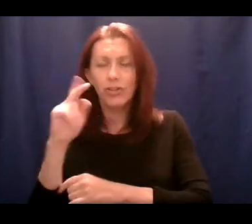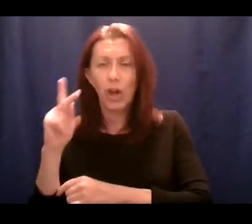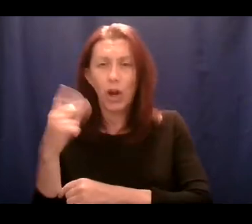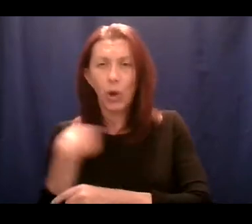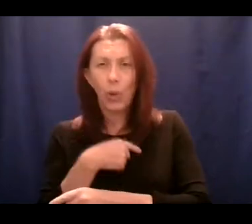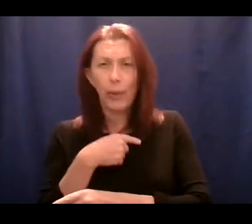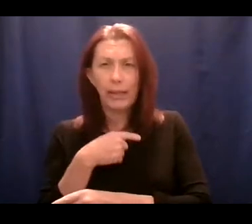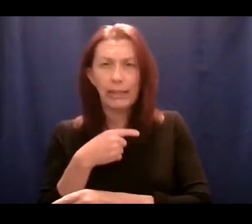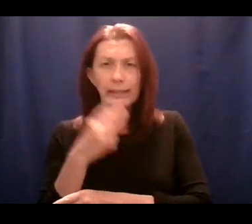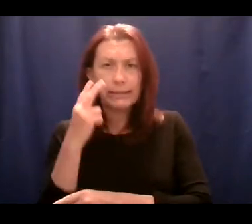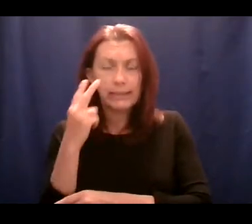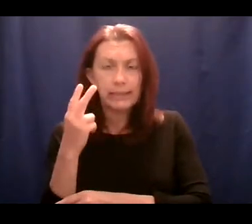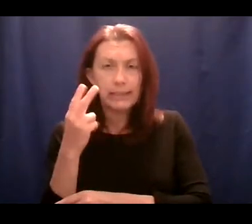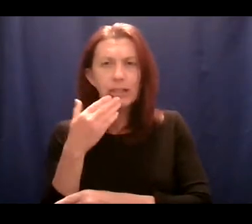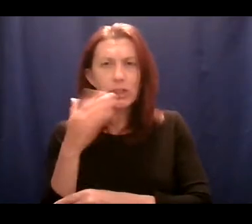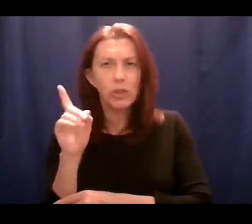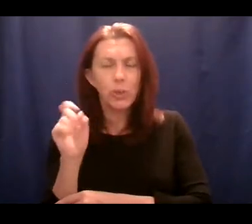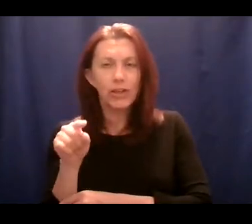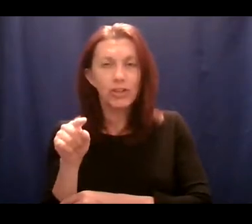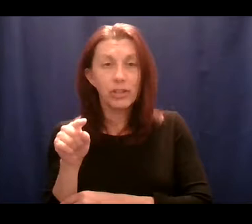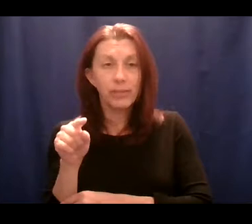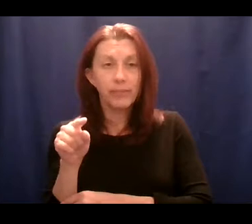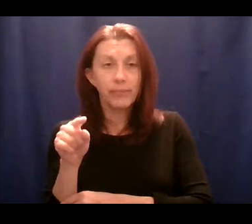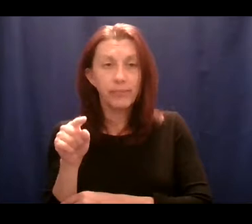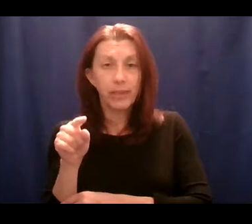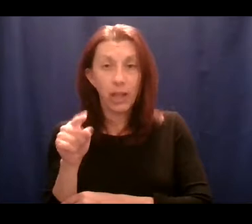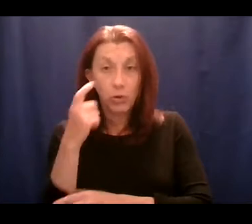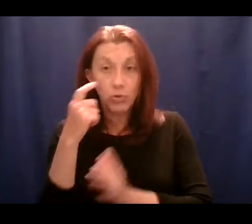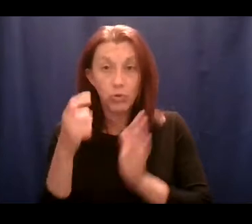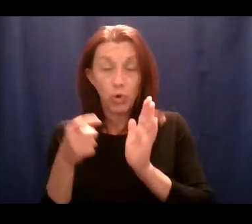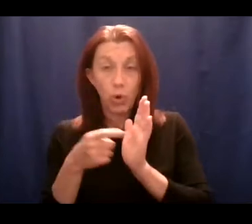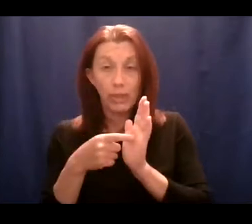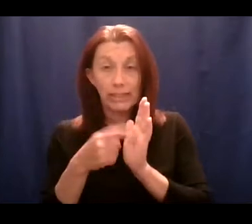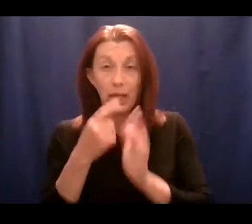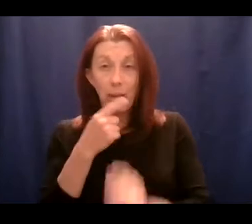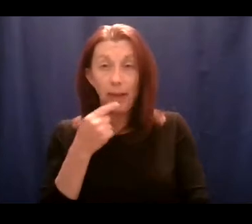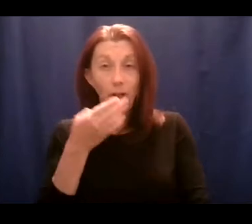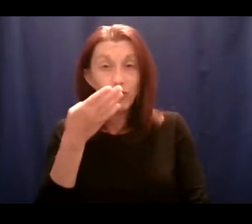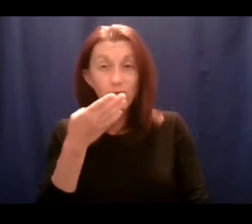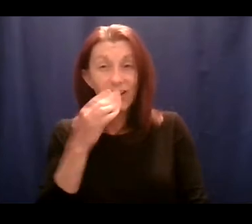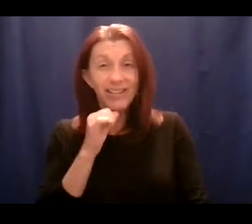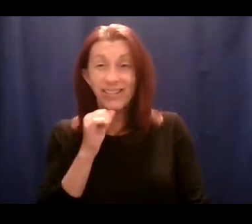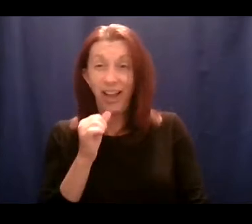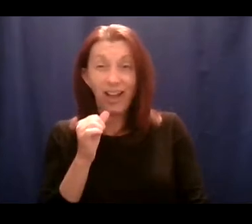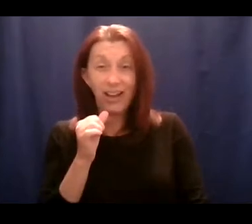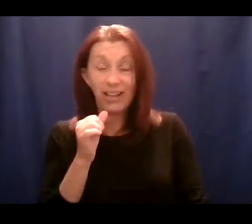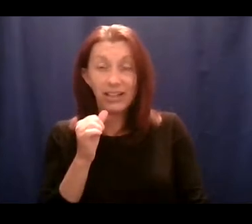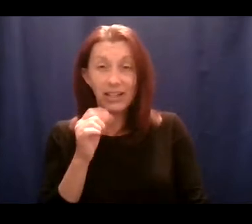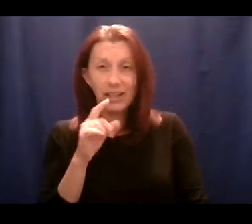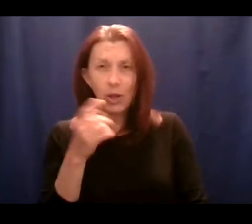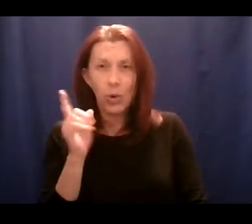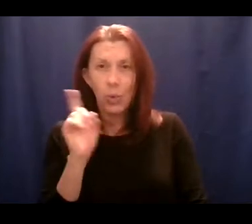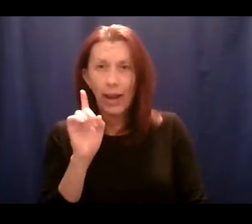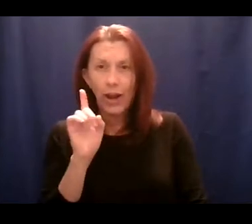good question. So, yeah, if you're noticing that this mouth is not in front, that it's underneath, you